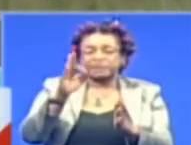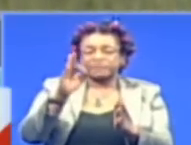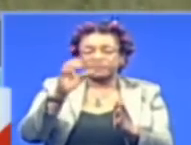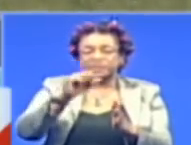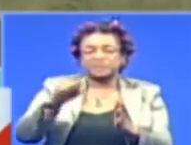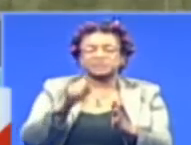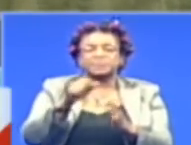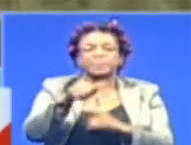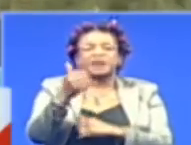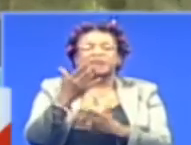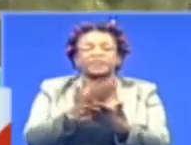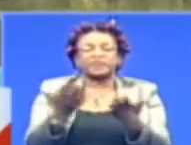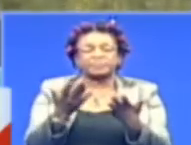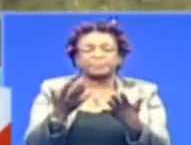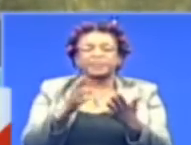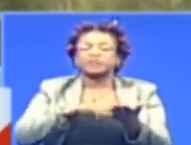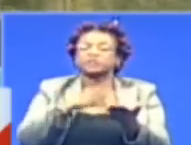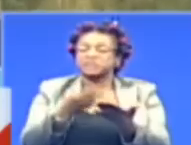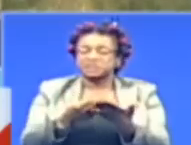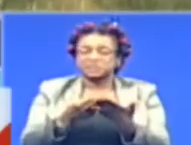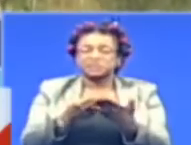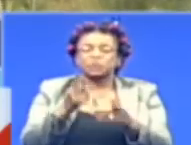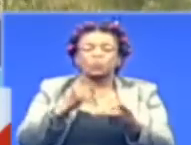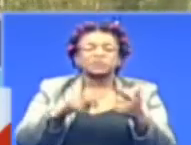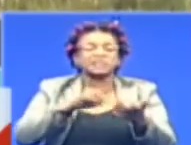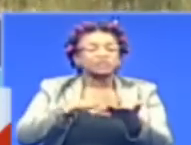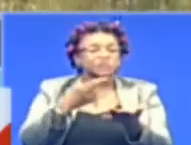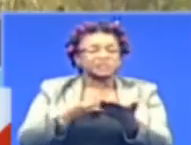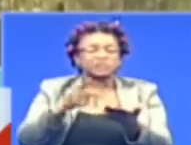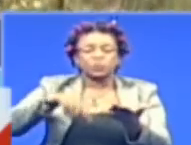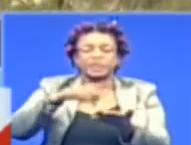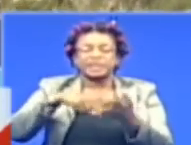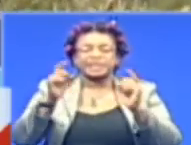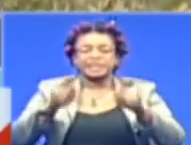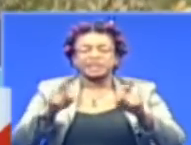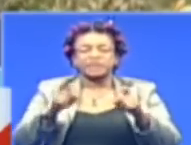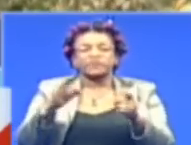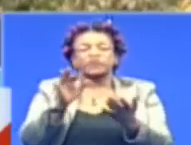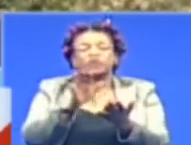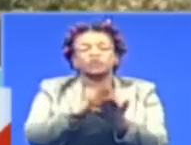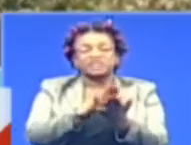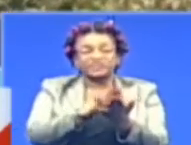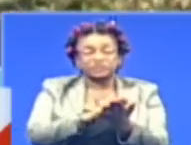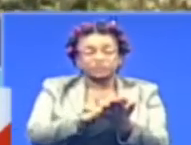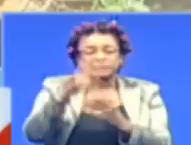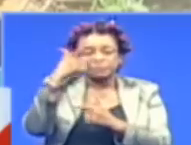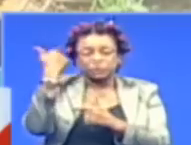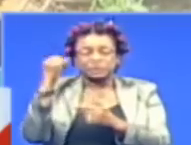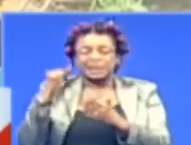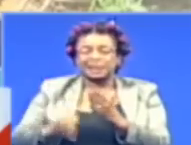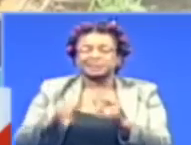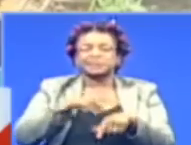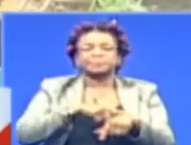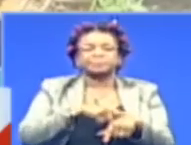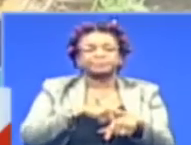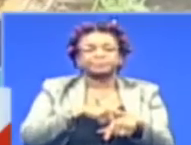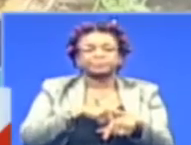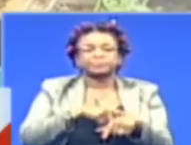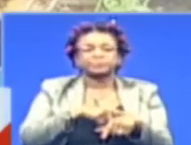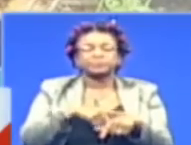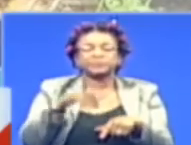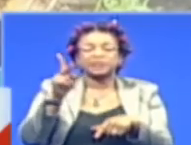need to look at the resources. What sort of resources do we really need for the conservation? Yeah. Because the last time